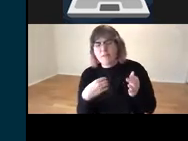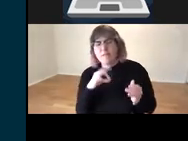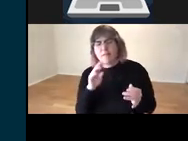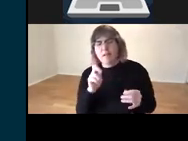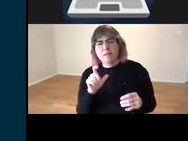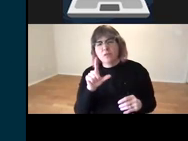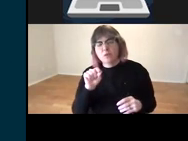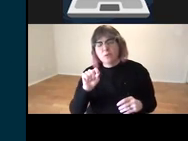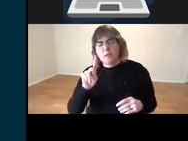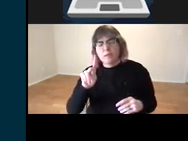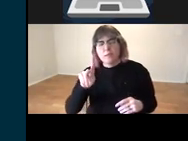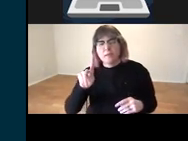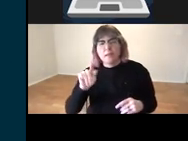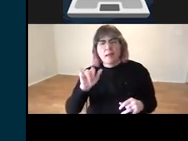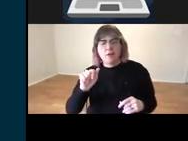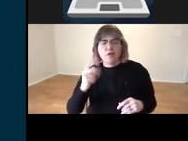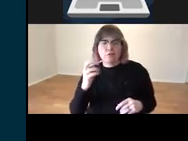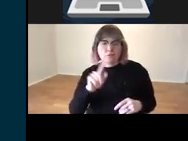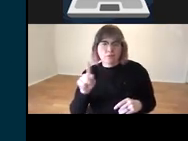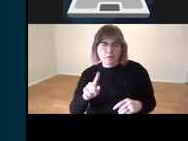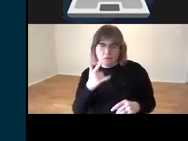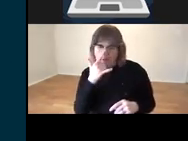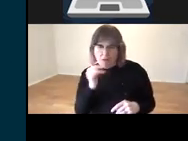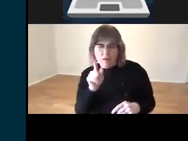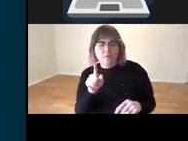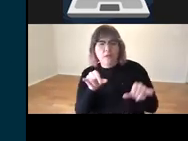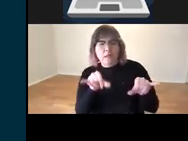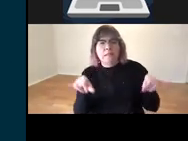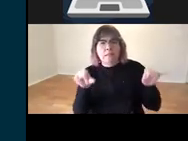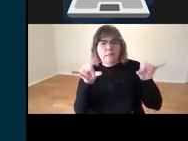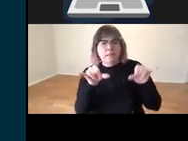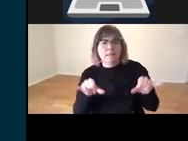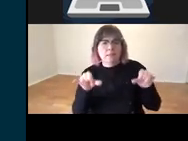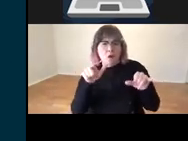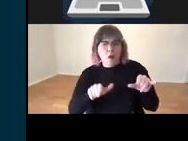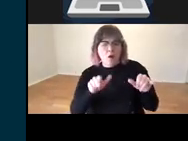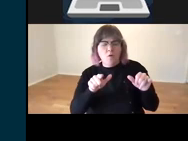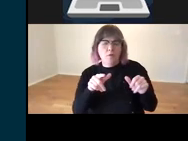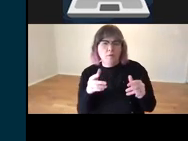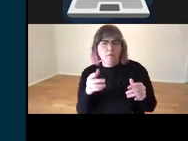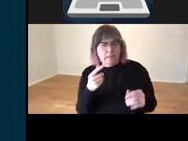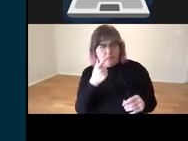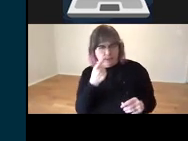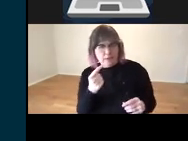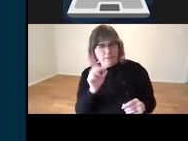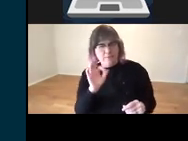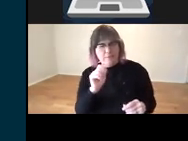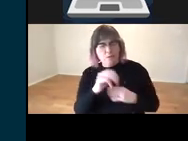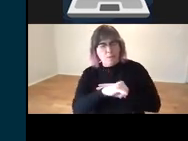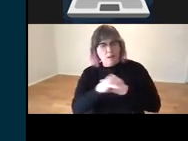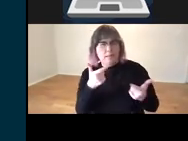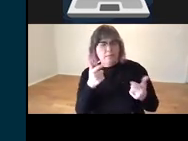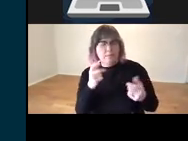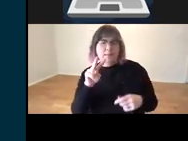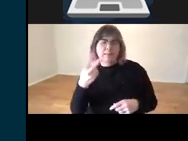20 kilohertz pulses, it looks like. And again, very consistent, very, very low frequency. But what's interesting is fin whales are the second largest